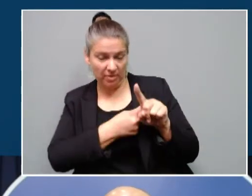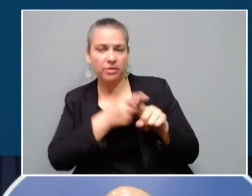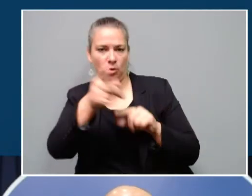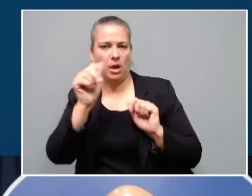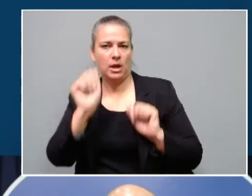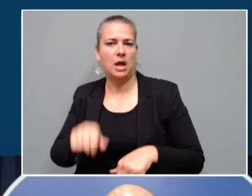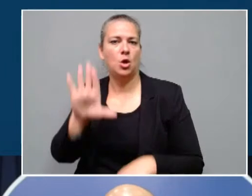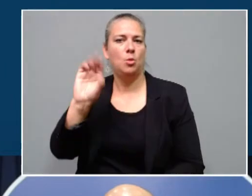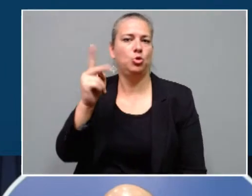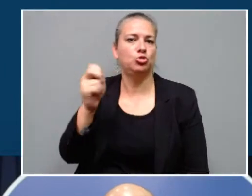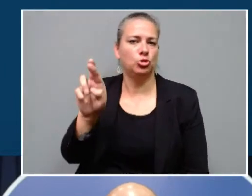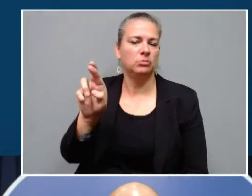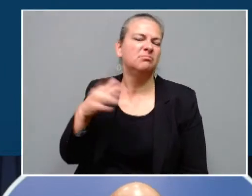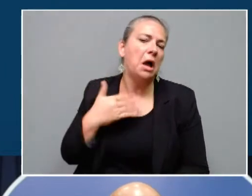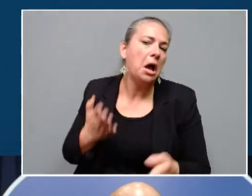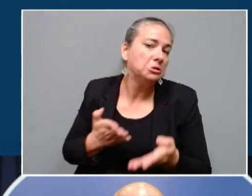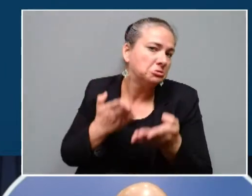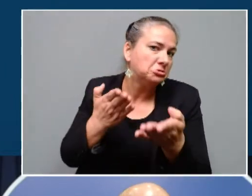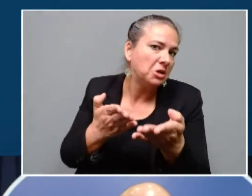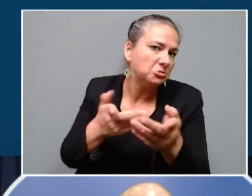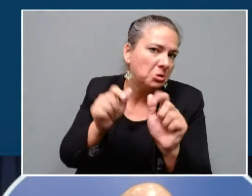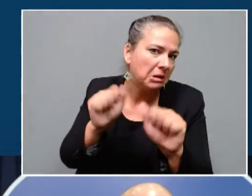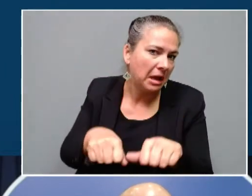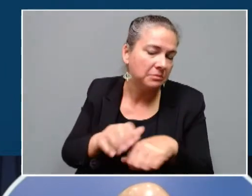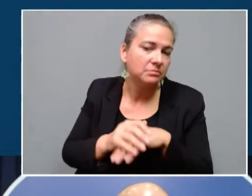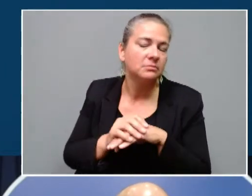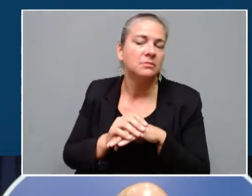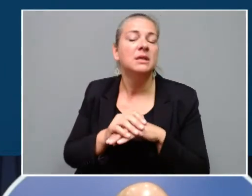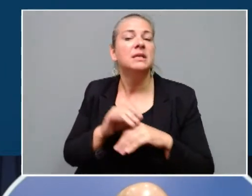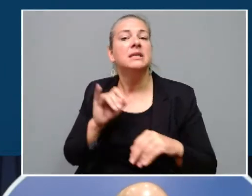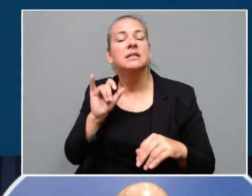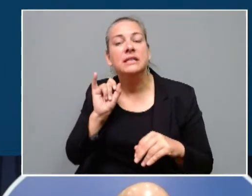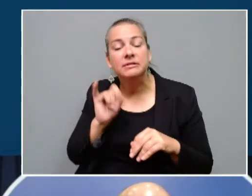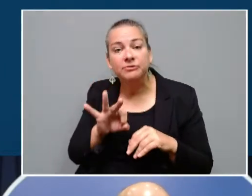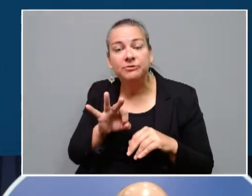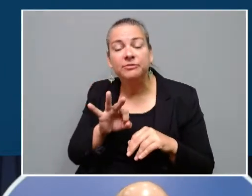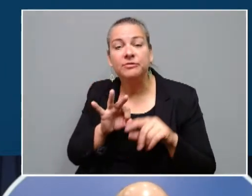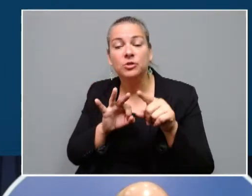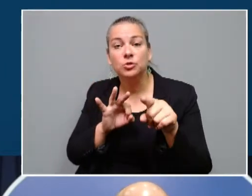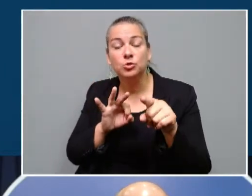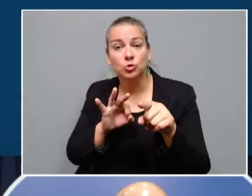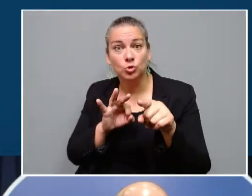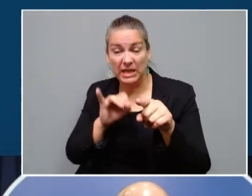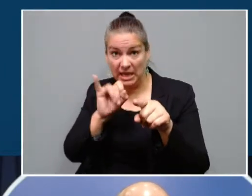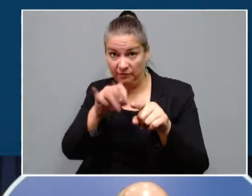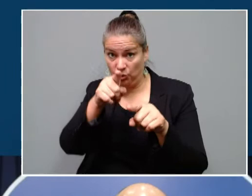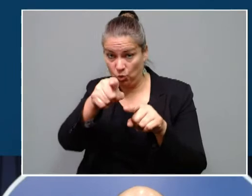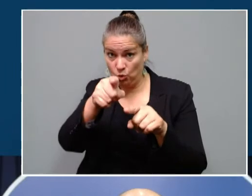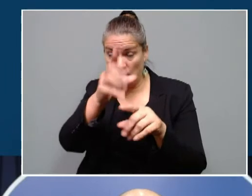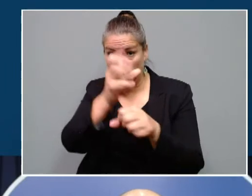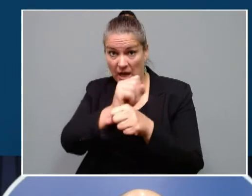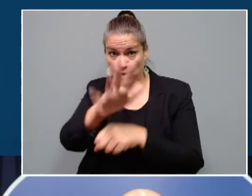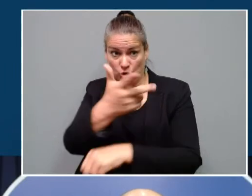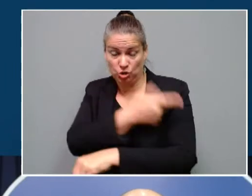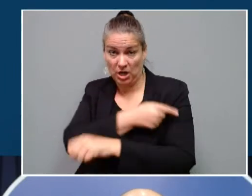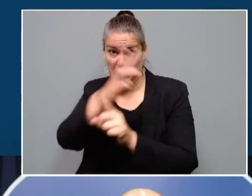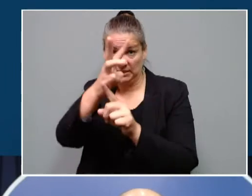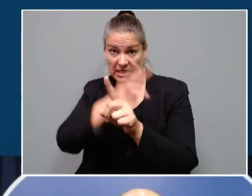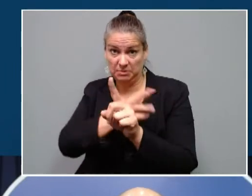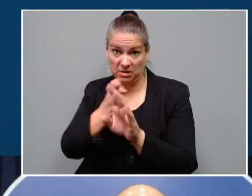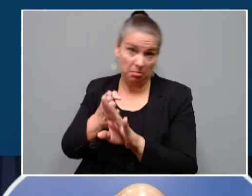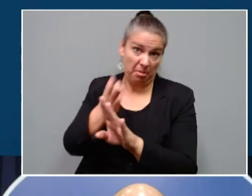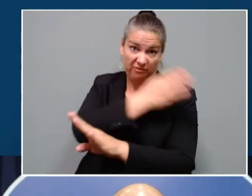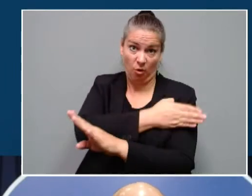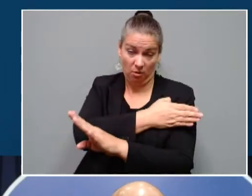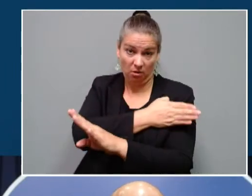When you get that booster, particularly for people who received their vaccine 6 months or more ago,